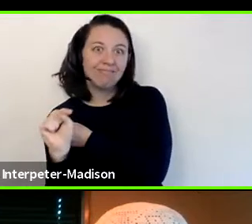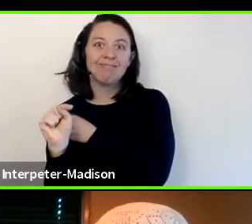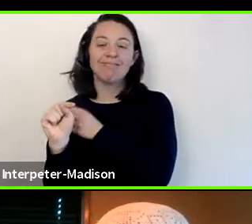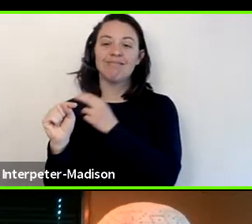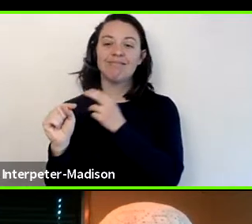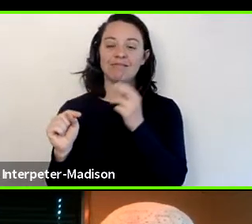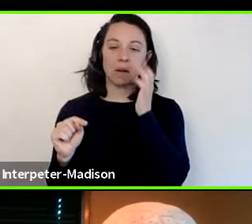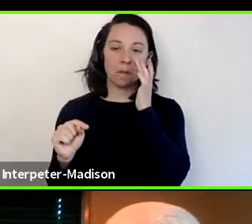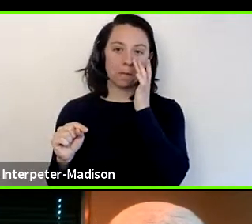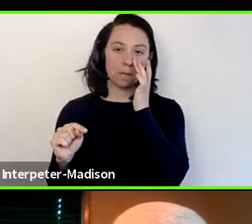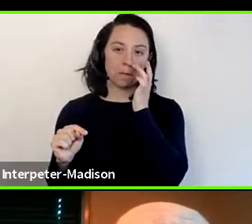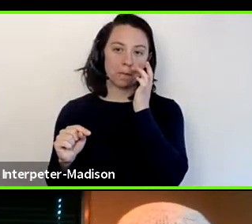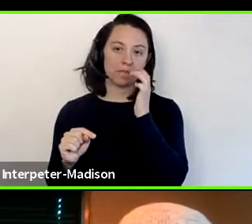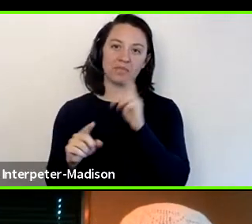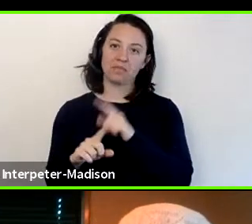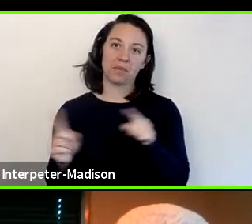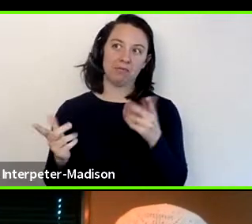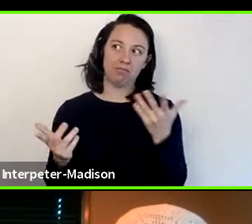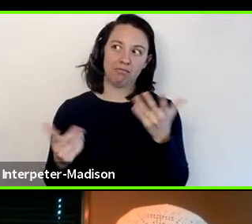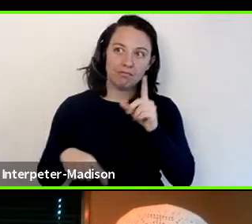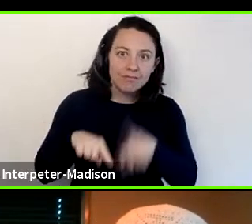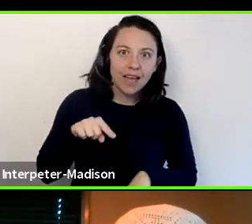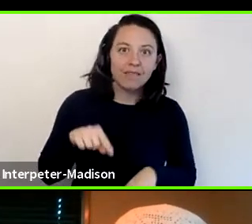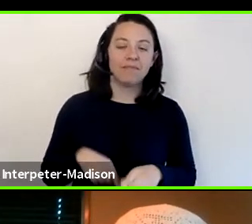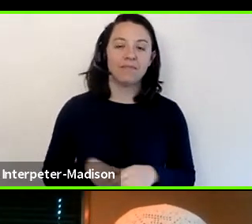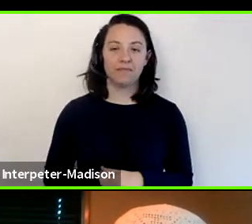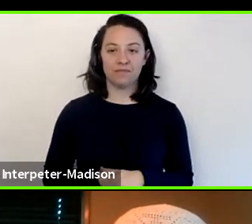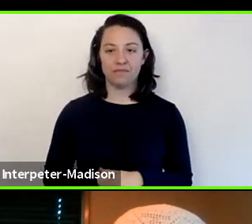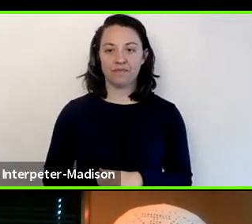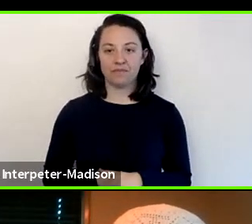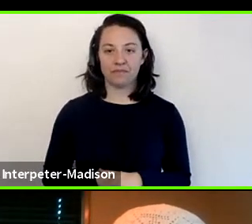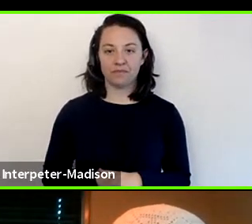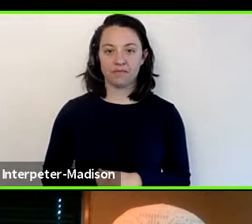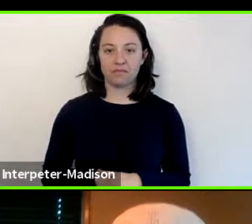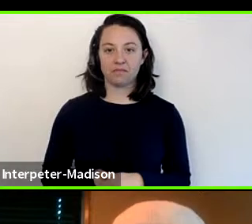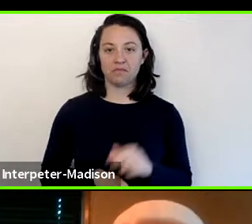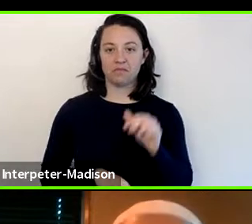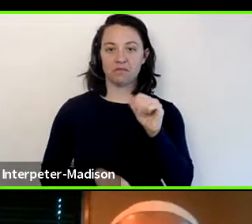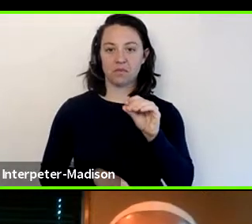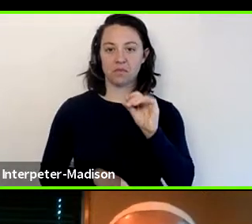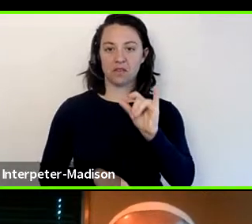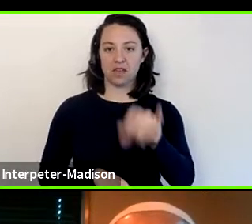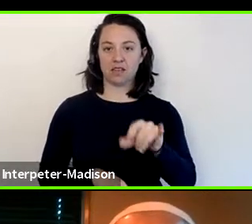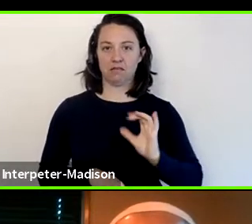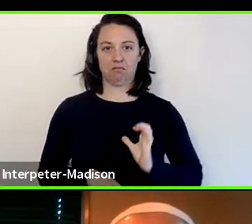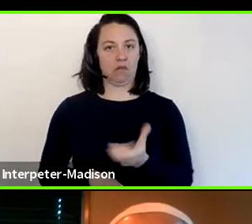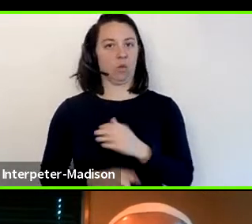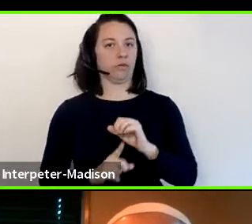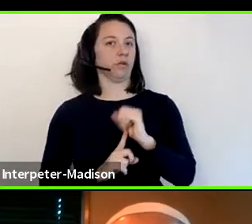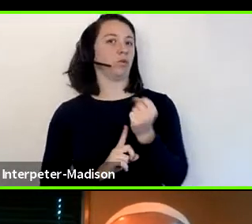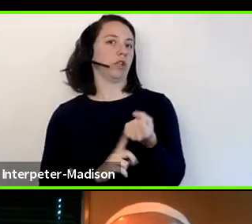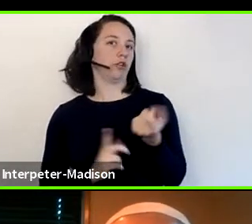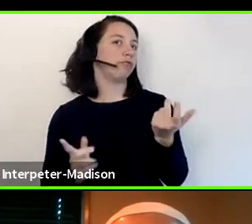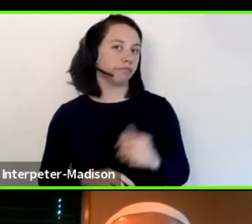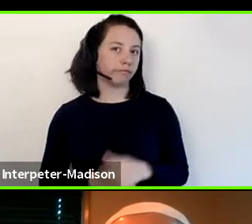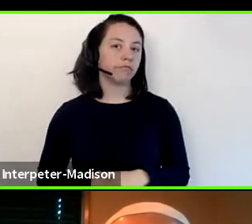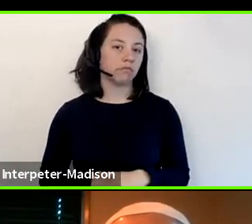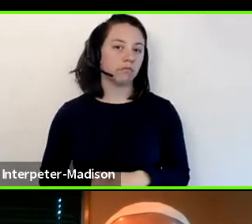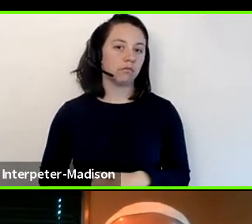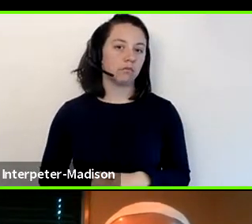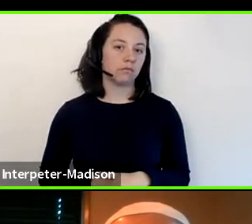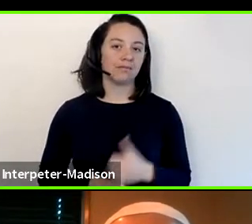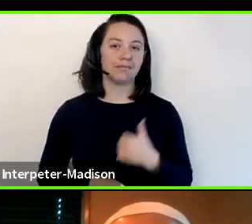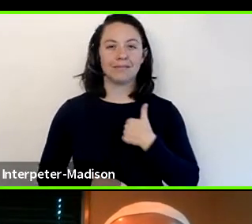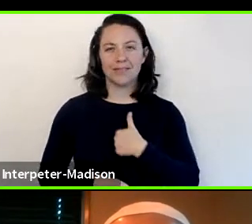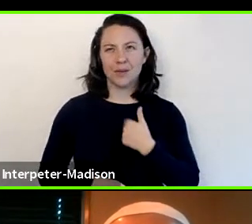are not able to. So that is the situation at the moment. I'm sorry, it's not really